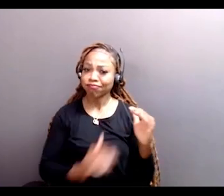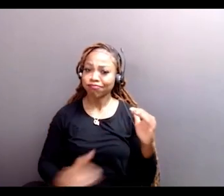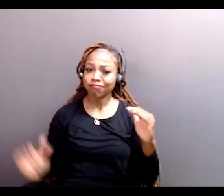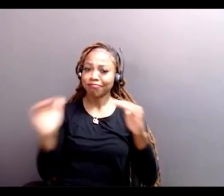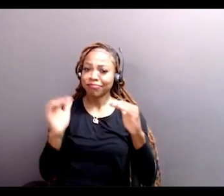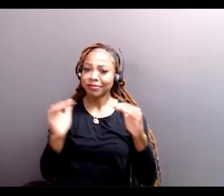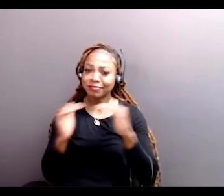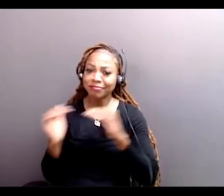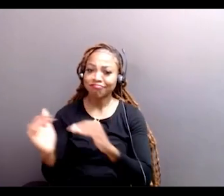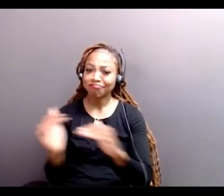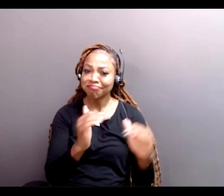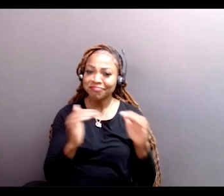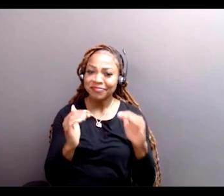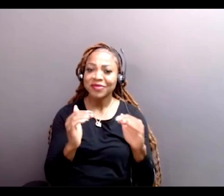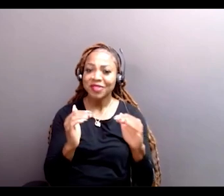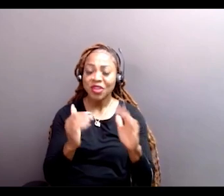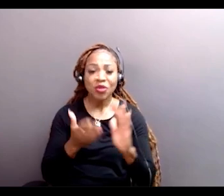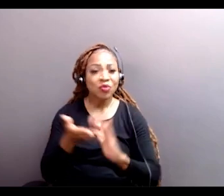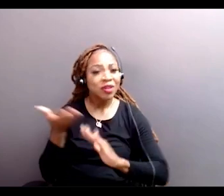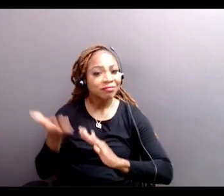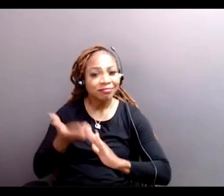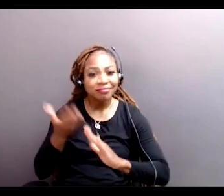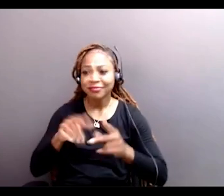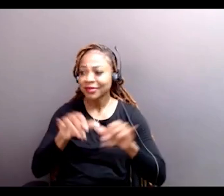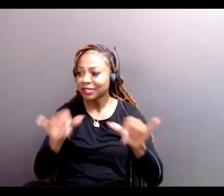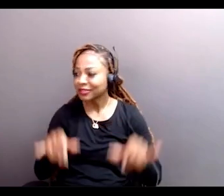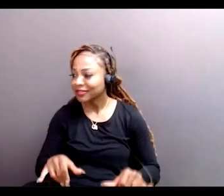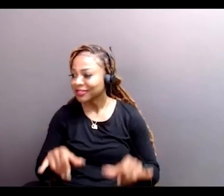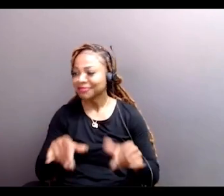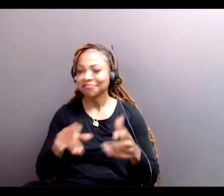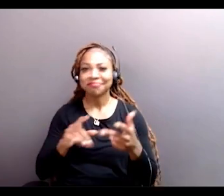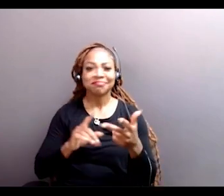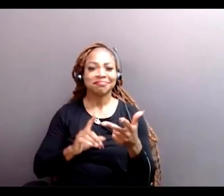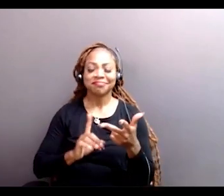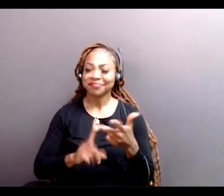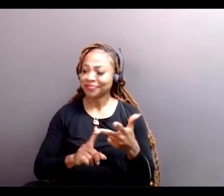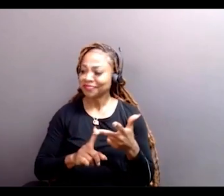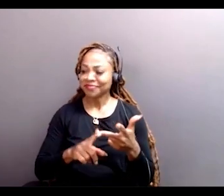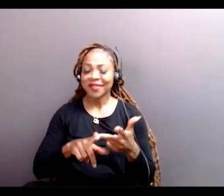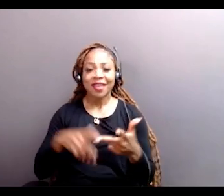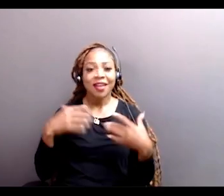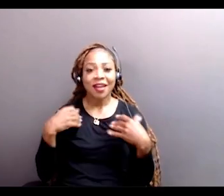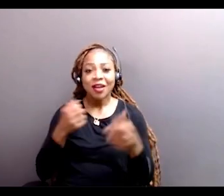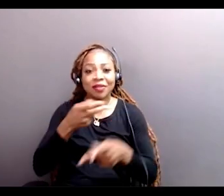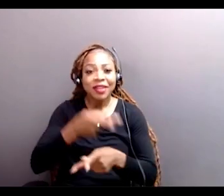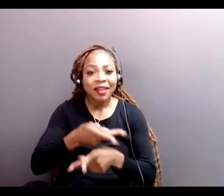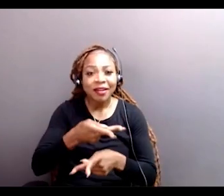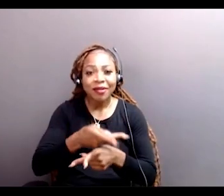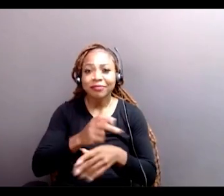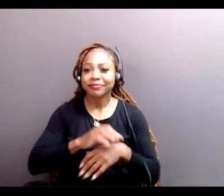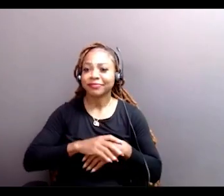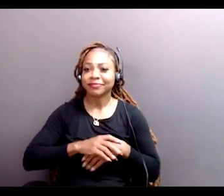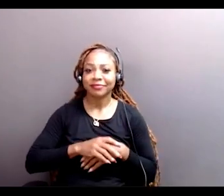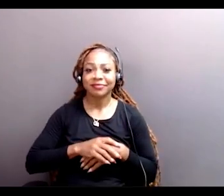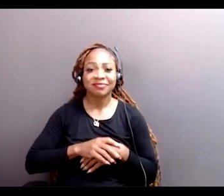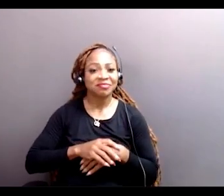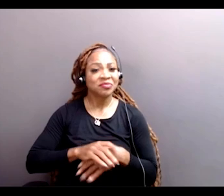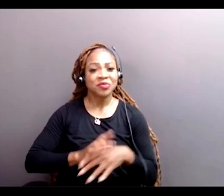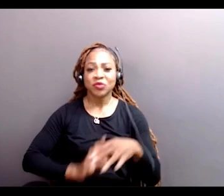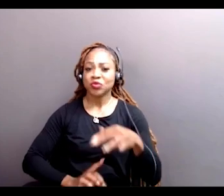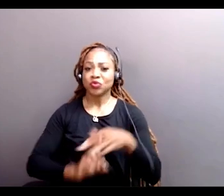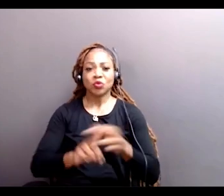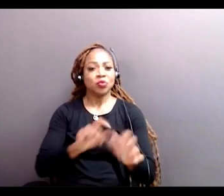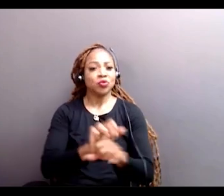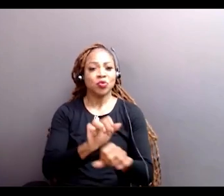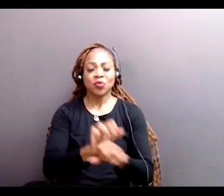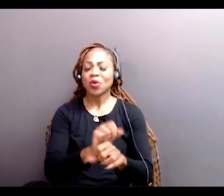equitable practice through administration, through systems, through health care, with on their job as